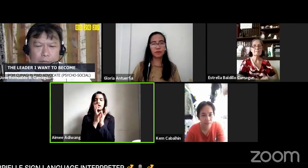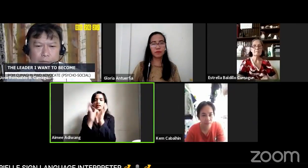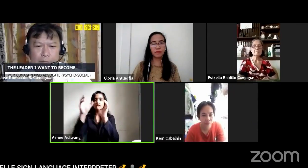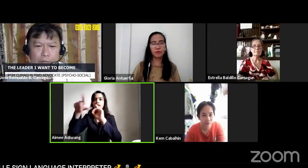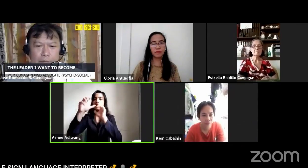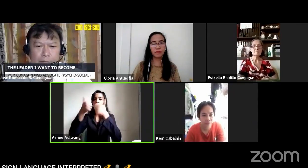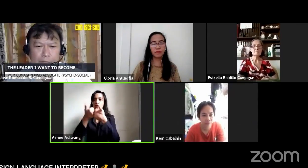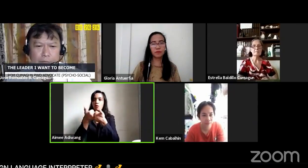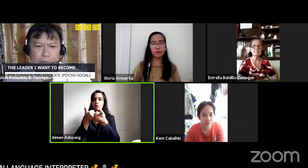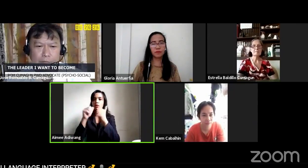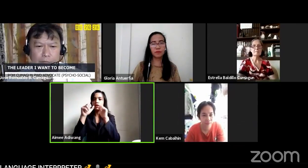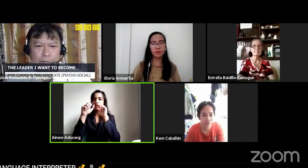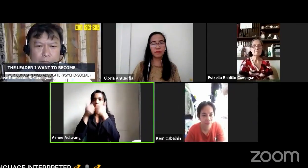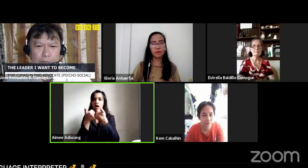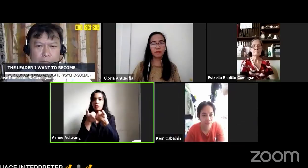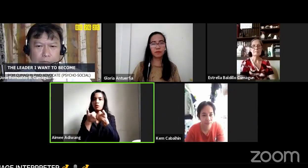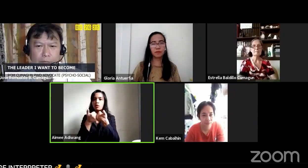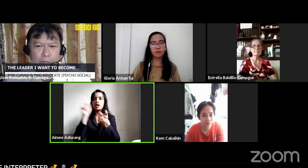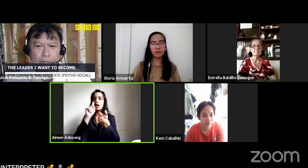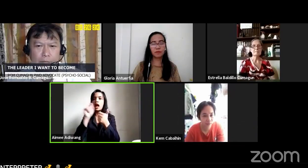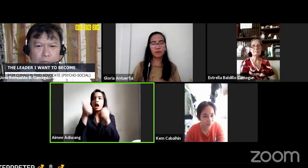Wait,